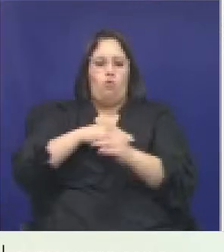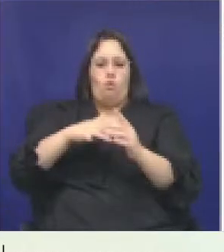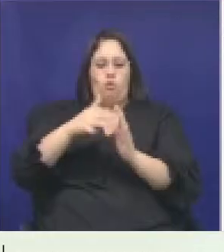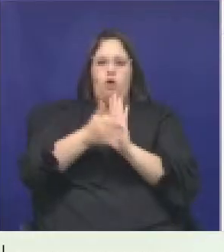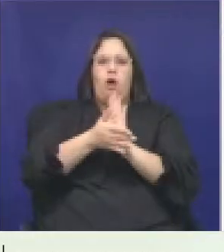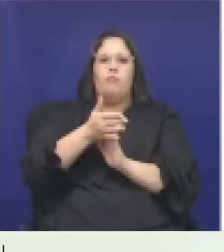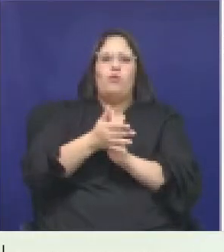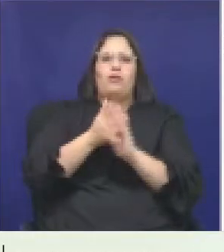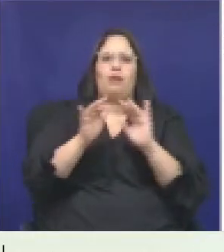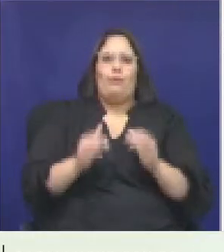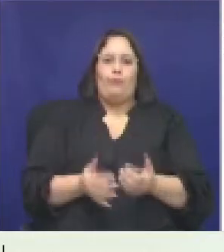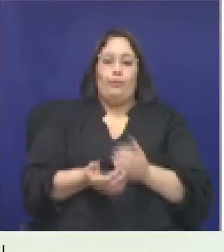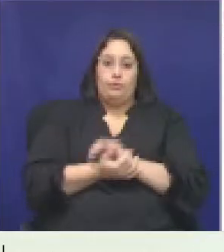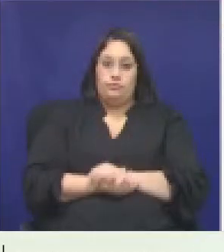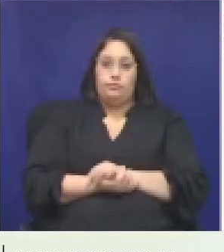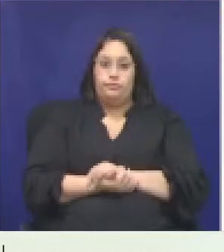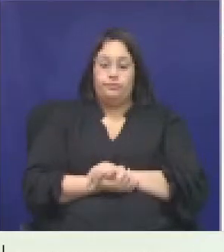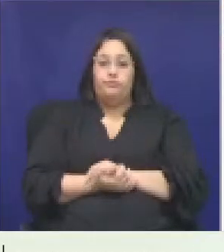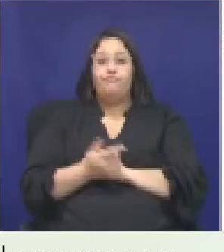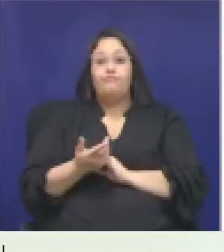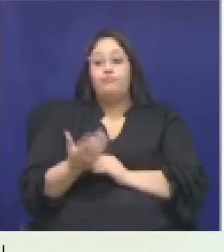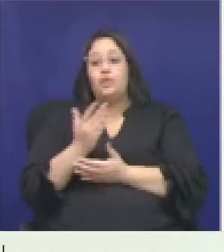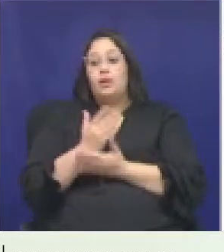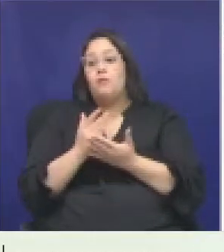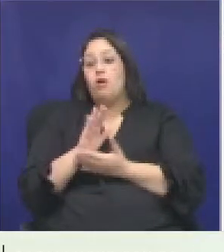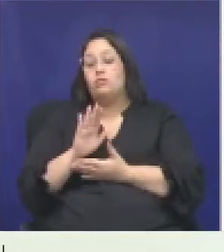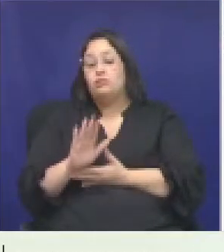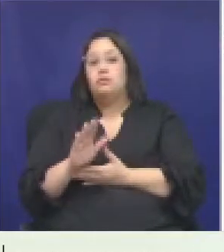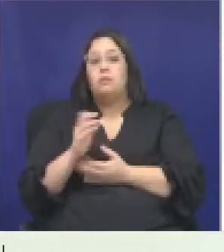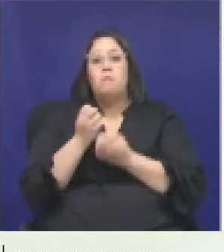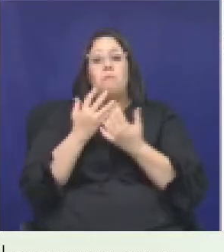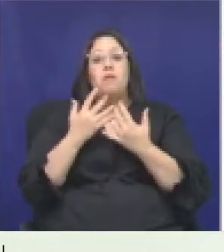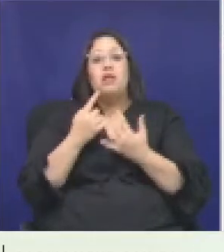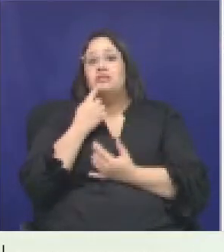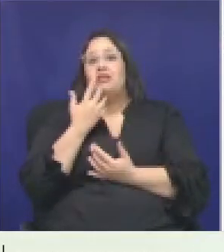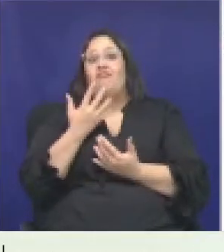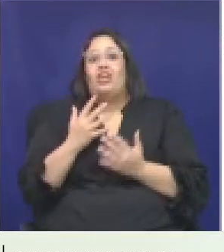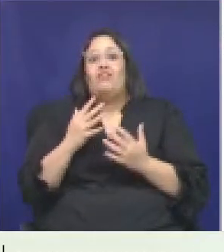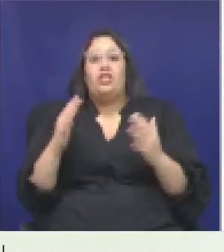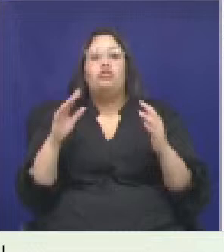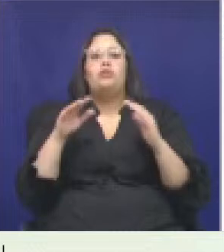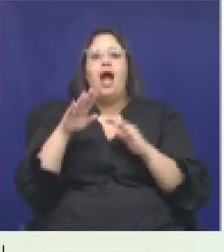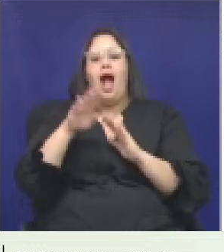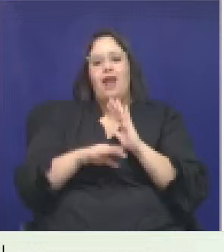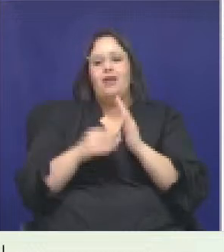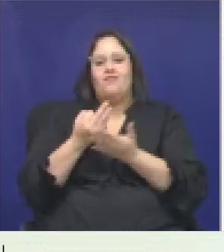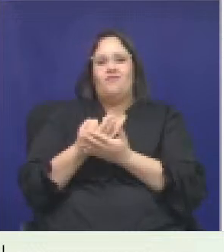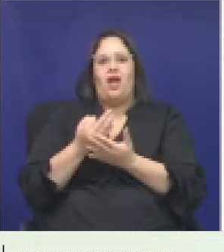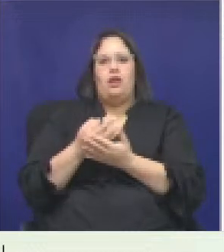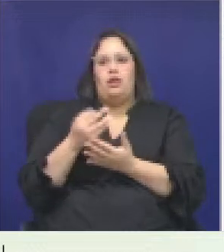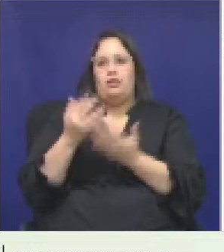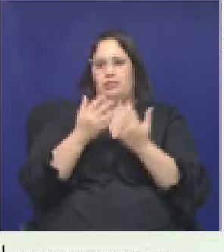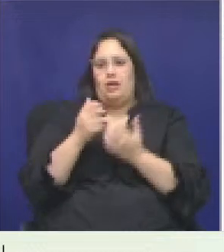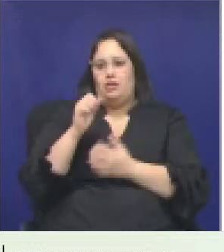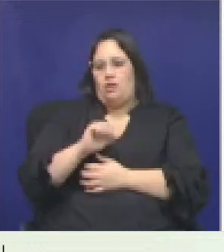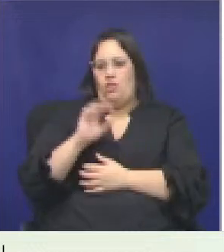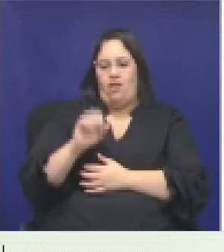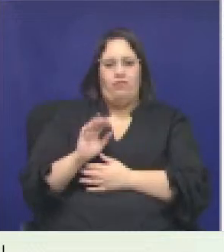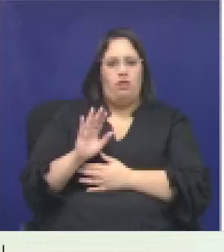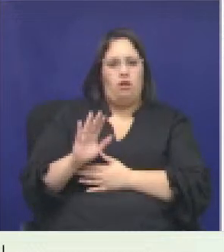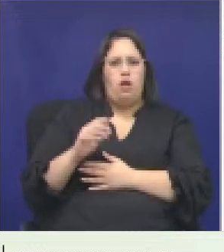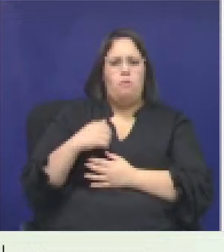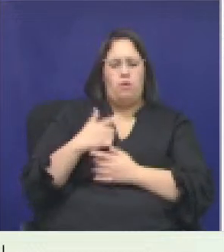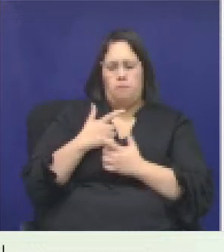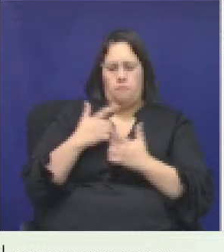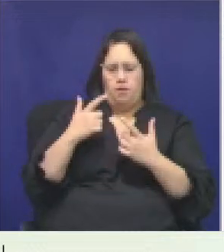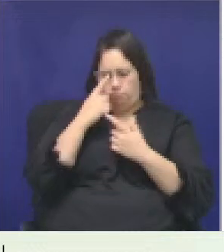essence, operates. And in part, as many have lamented here today, the underfunding of Stats SA, I have huge